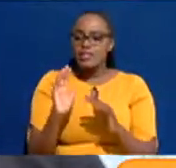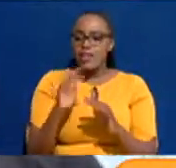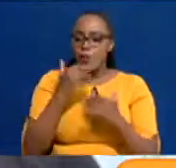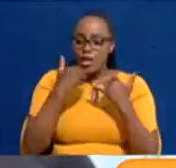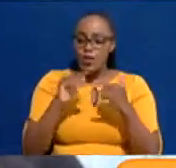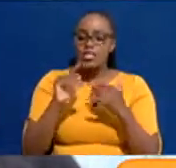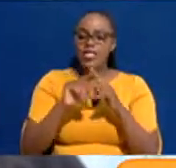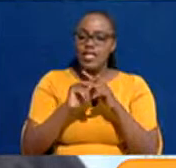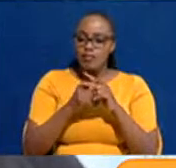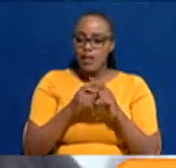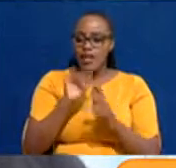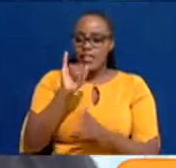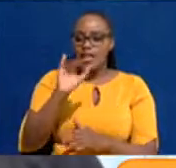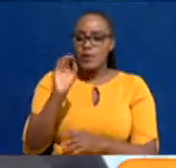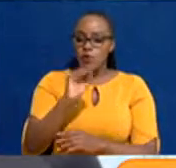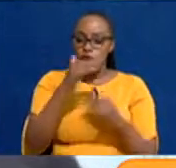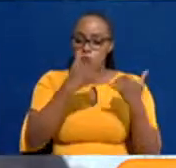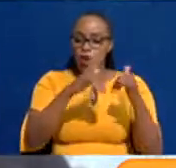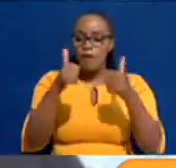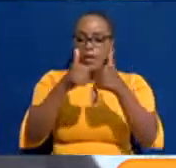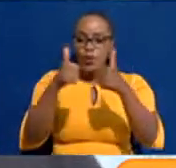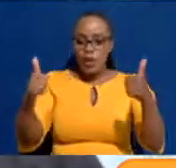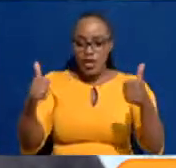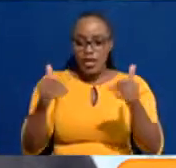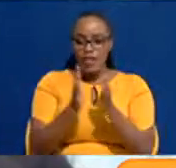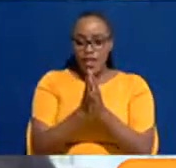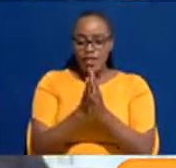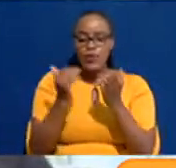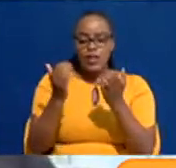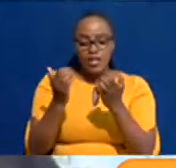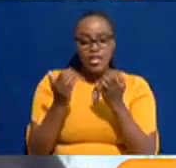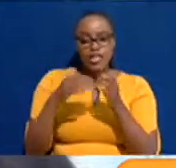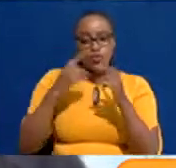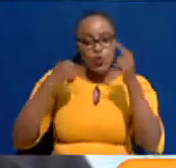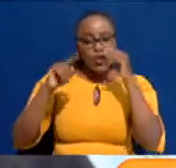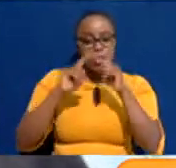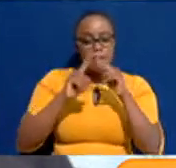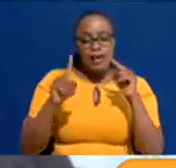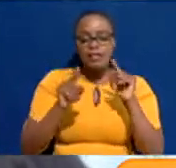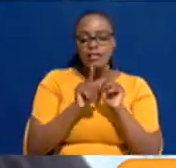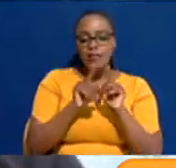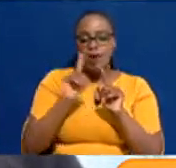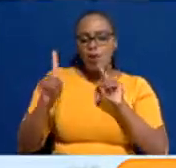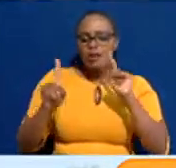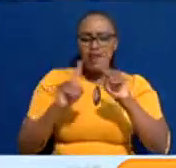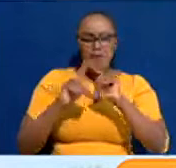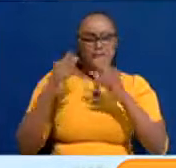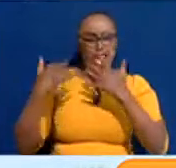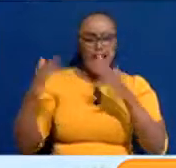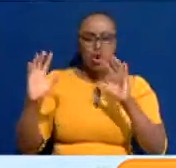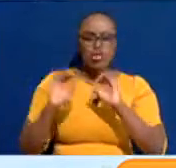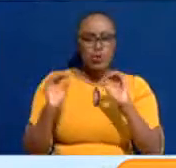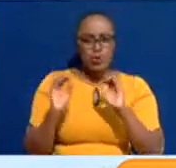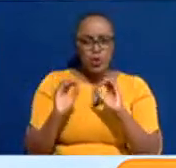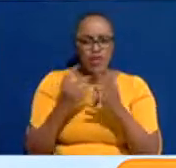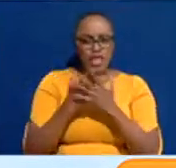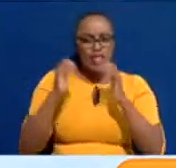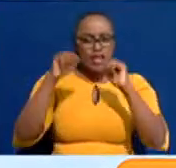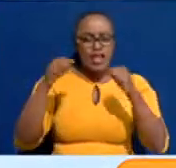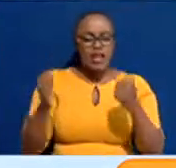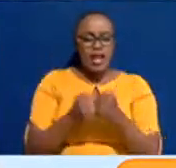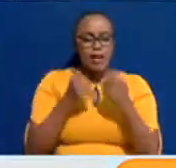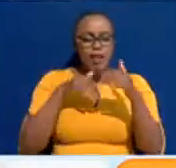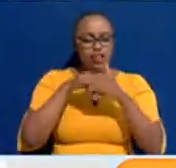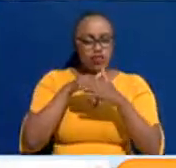the dignity. We played well, deserve to win, or to draw, but not lose. So anything can happen in